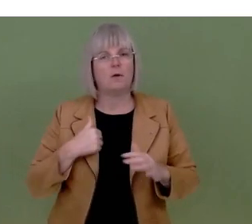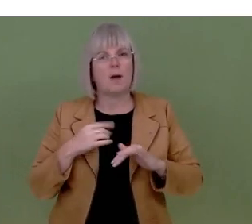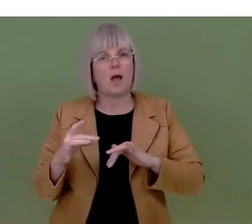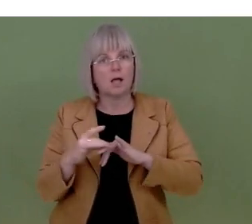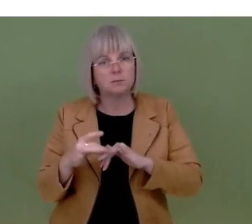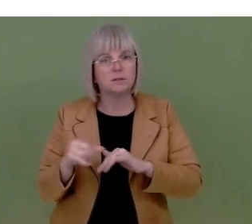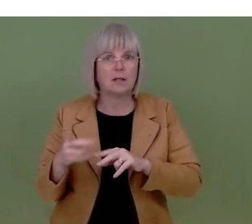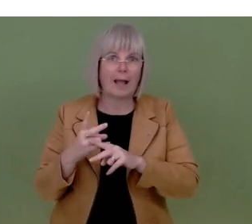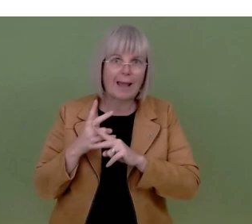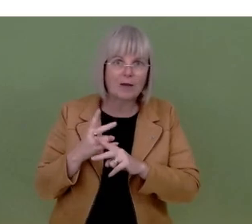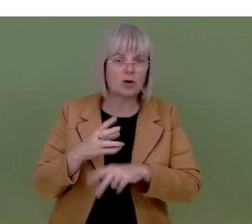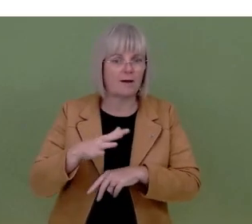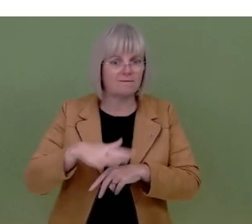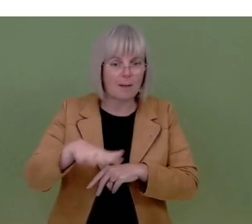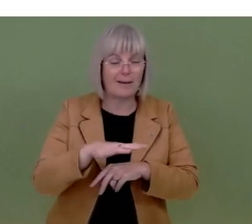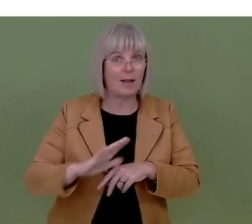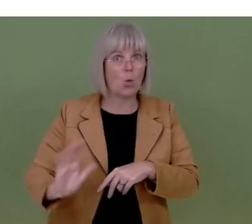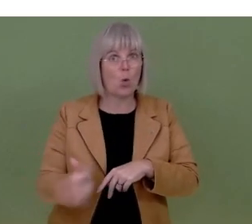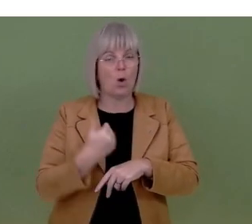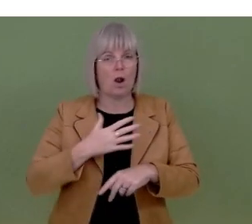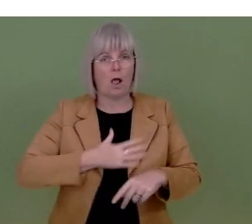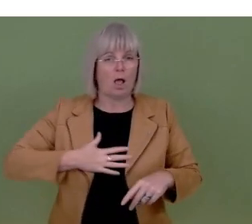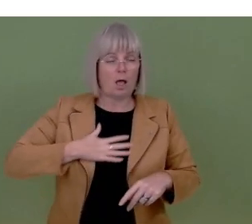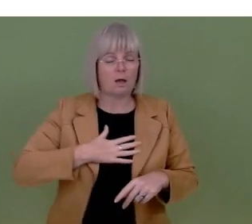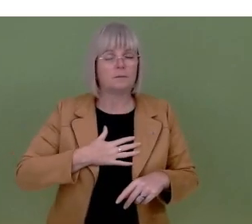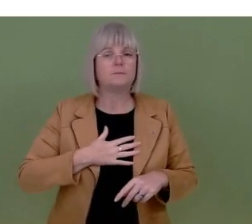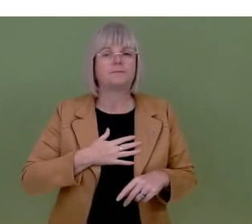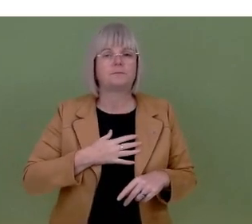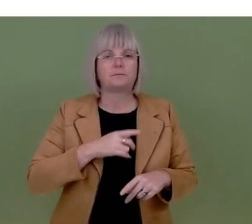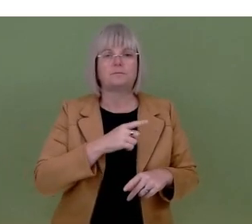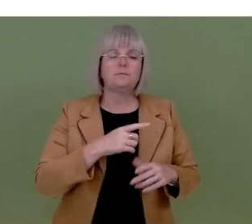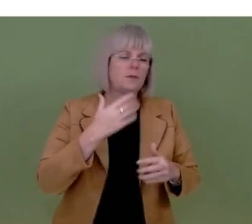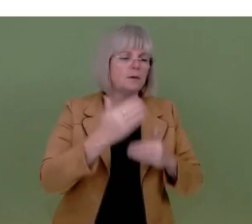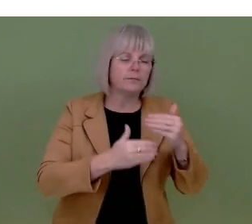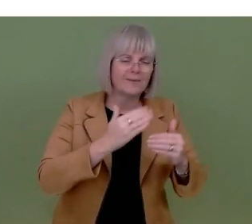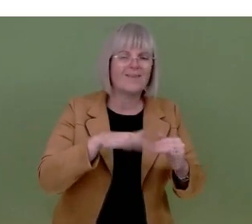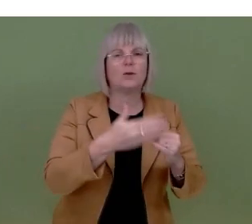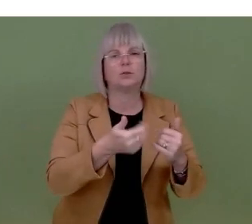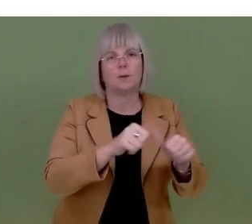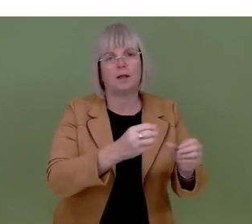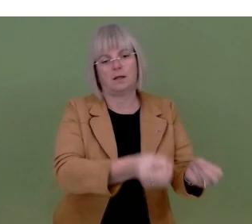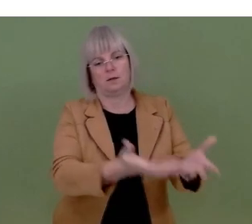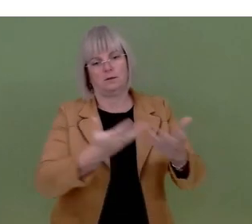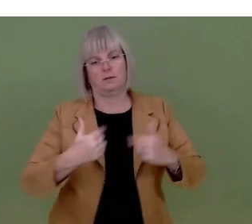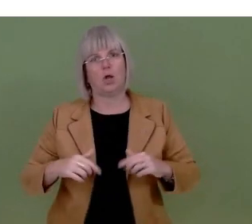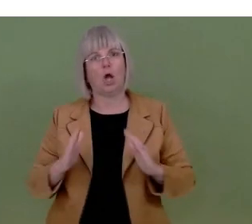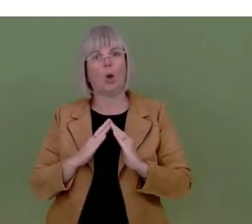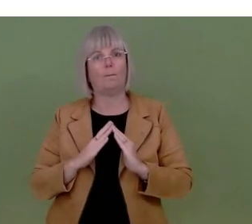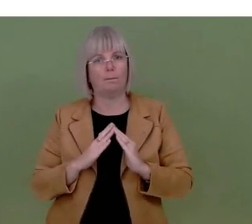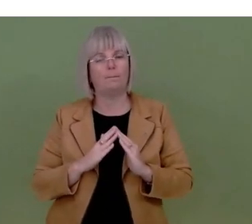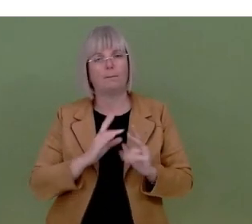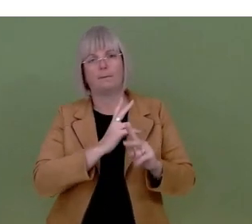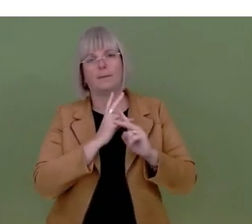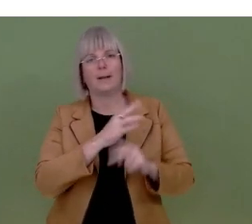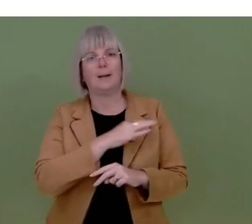But eventually I was discharged back home and to the care of a clinical psychologist who really helped